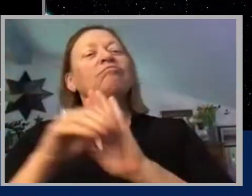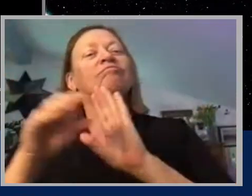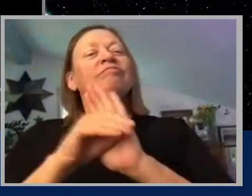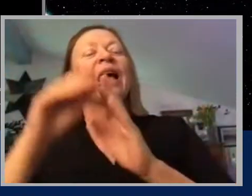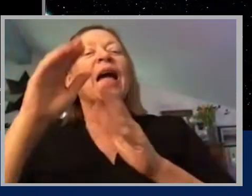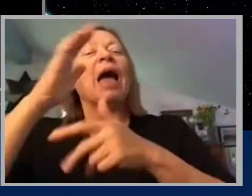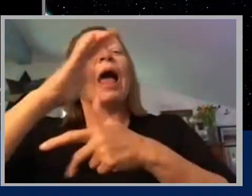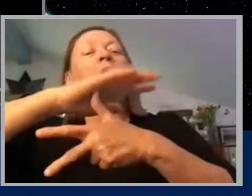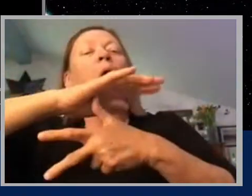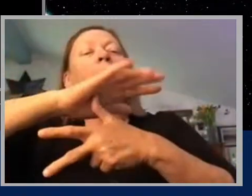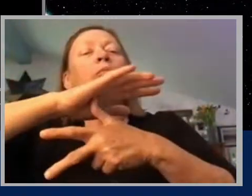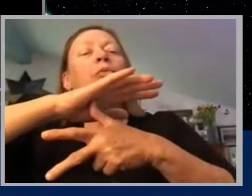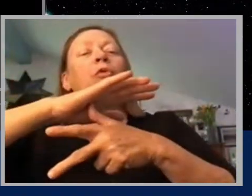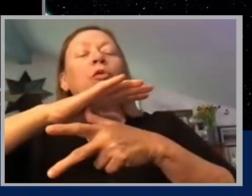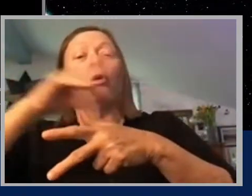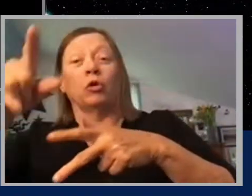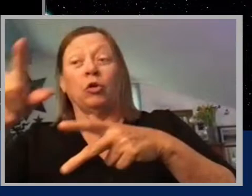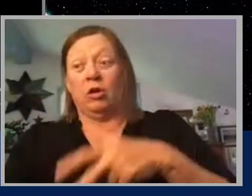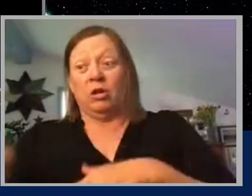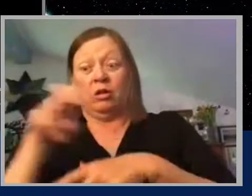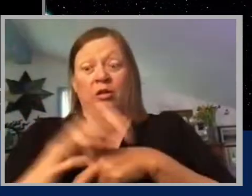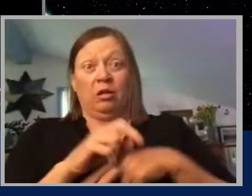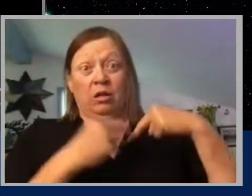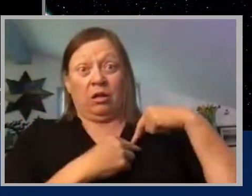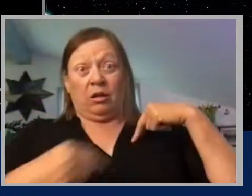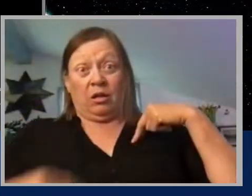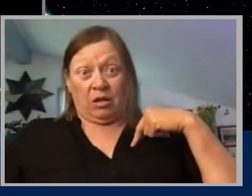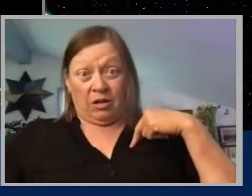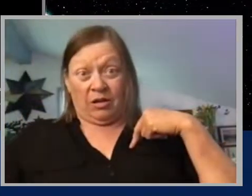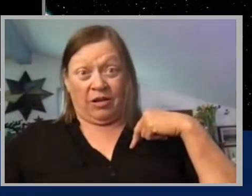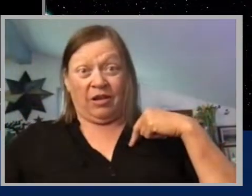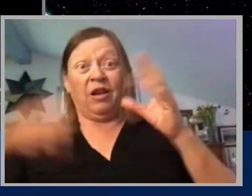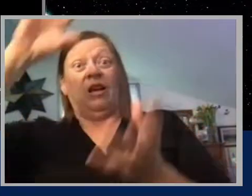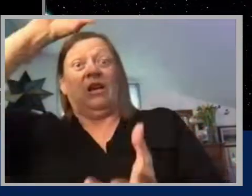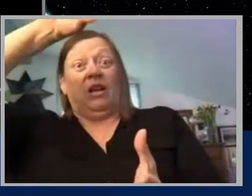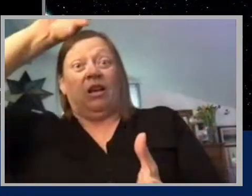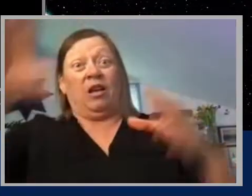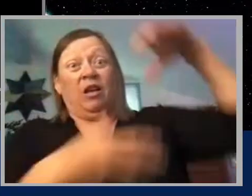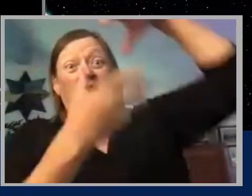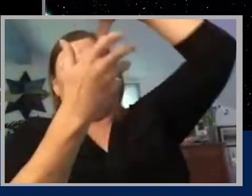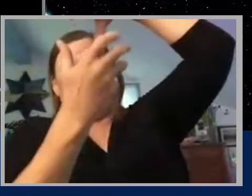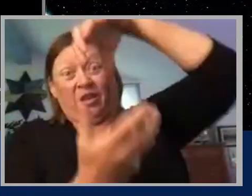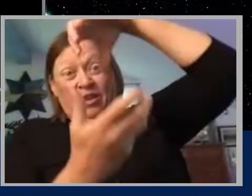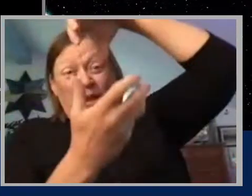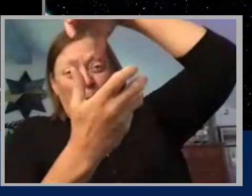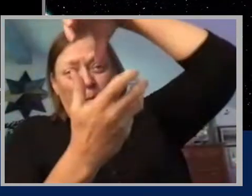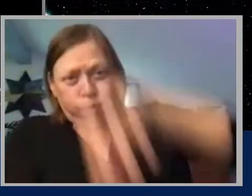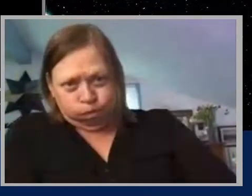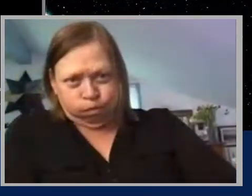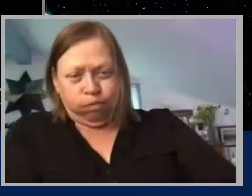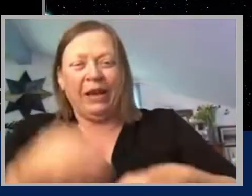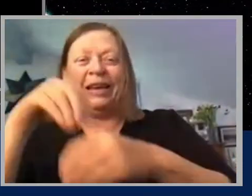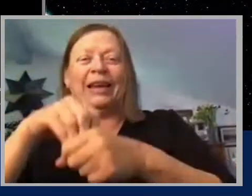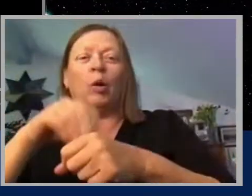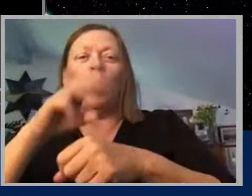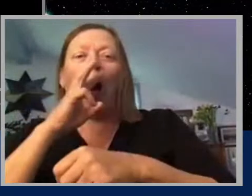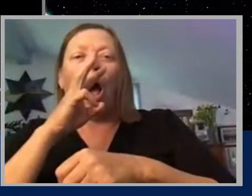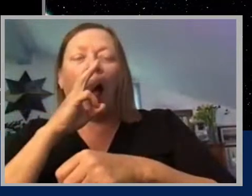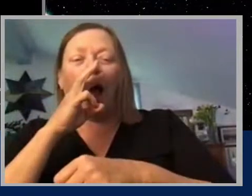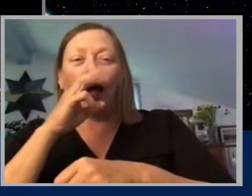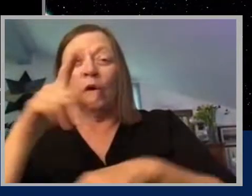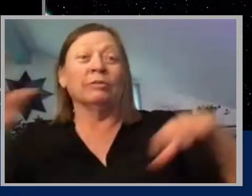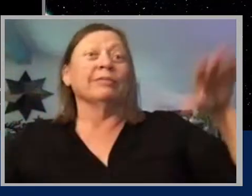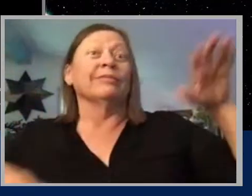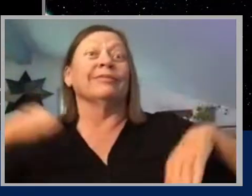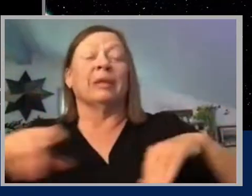helicopter. They drop you into the water, flip you upside down, and you have to escape or egress from the helicopter that